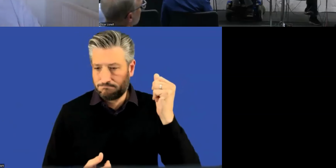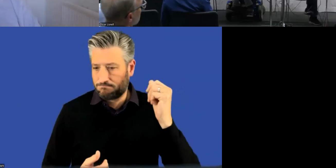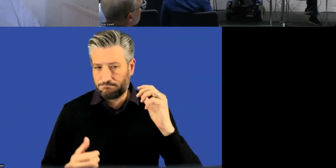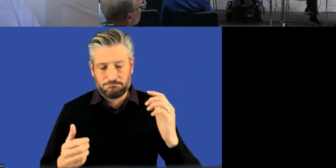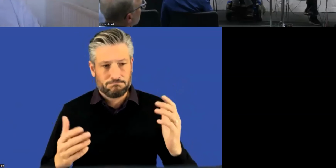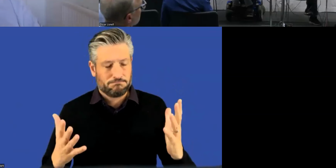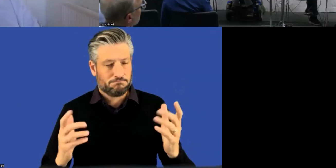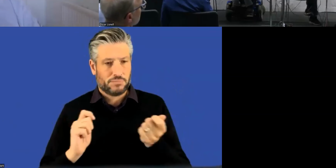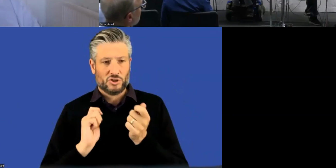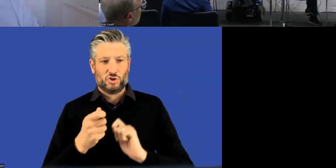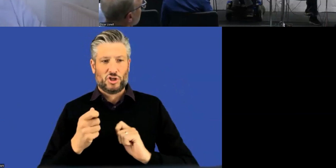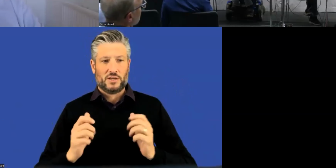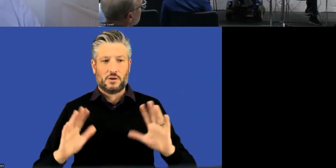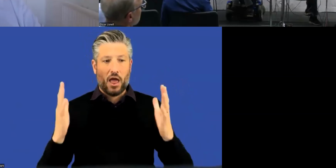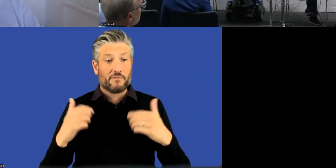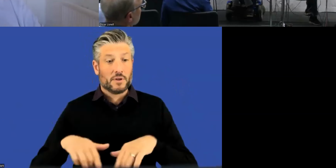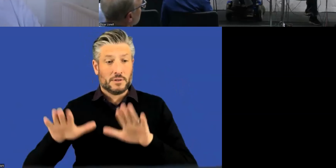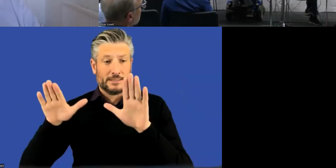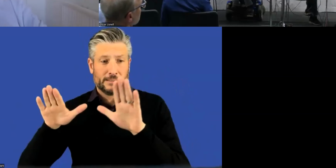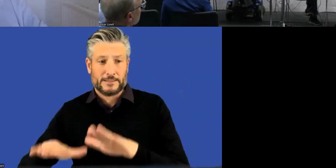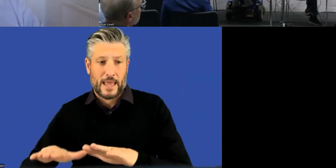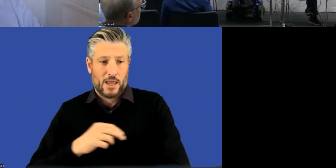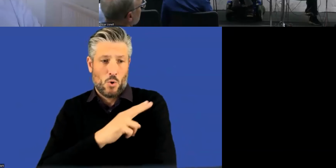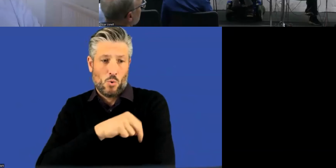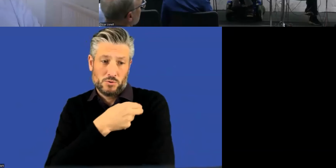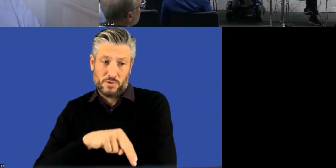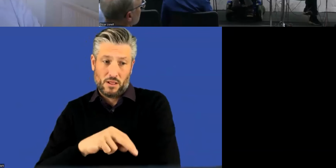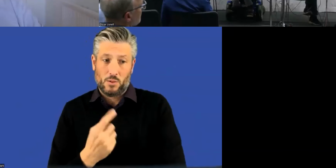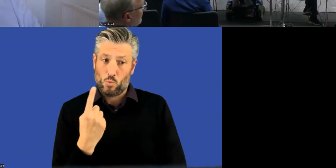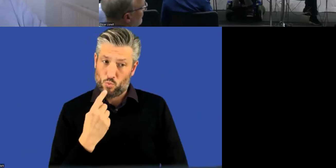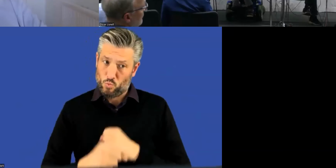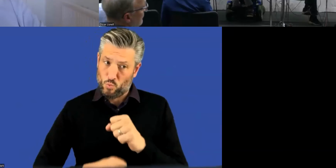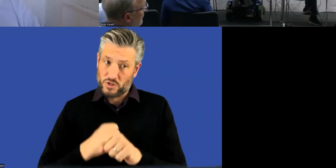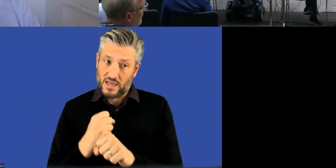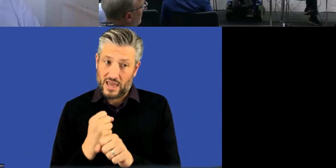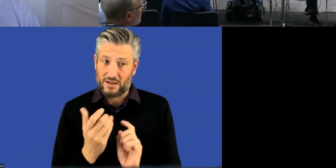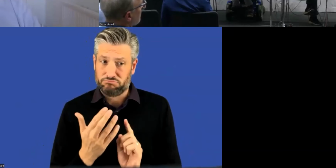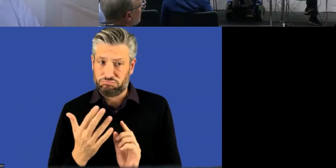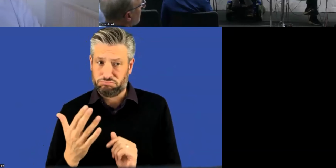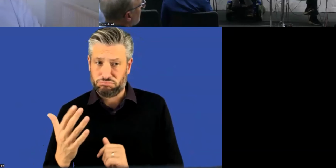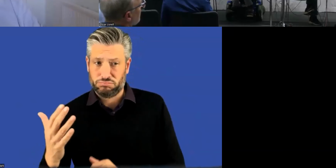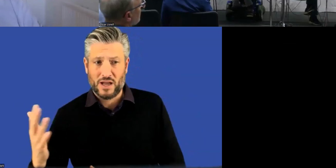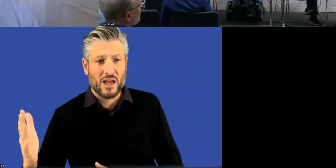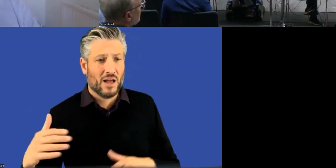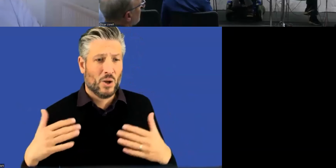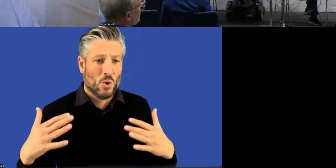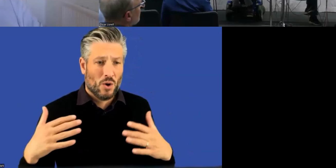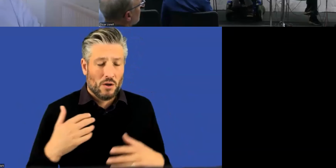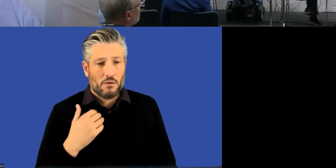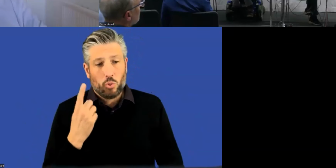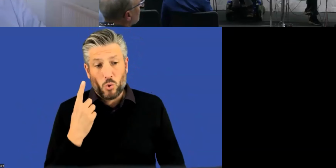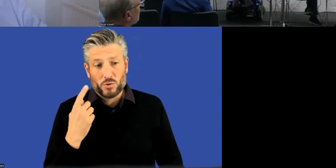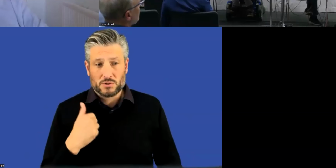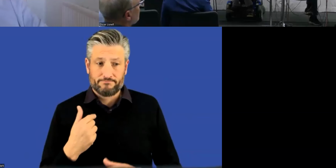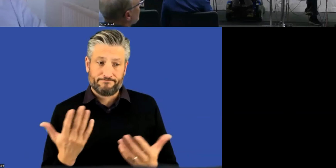And so I was in hospital for a year. And in my mind, I never thought that I would never be involved in music.